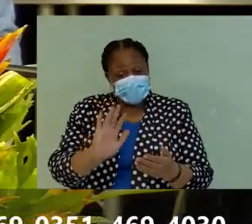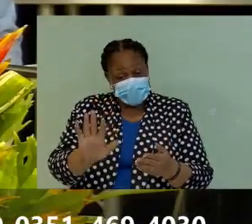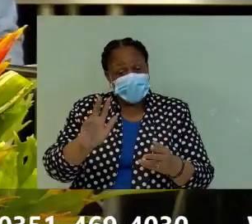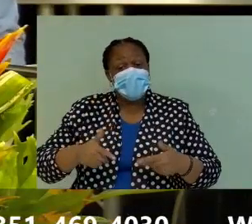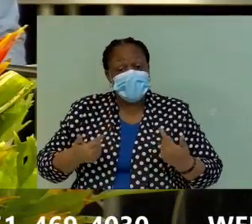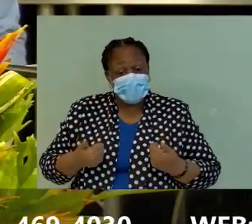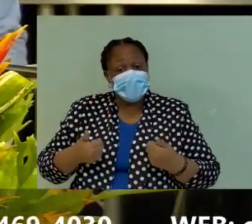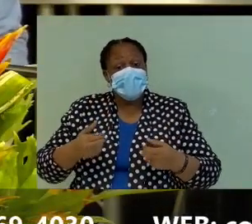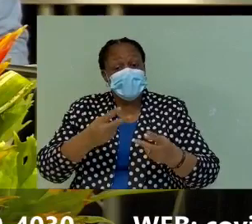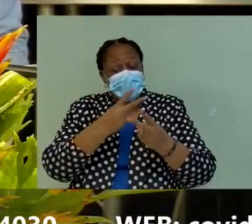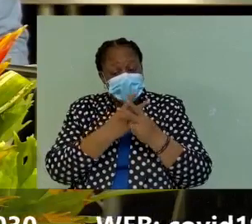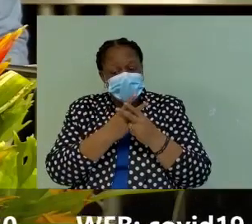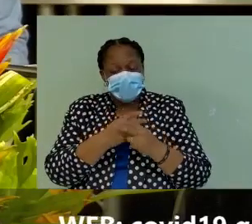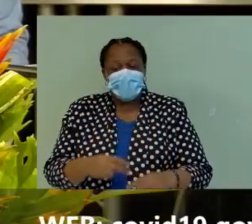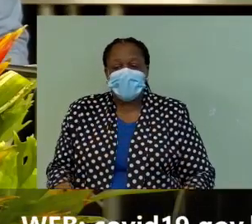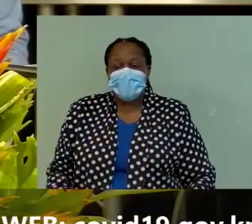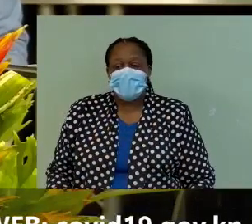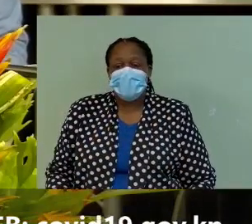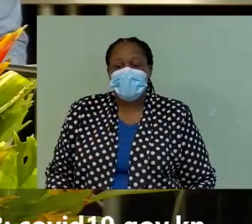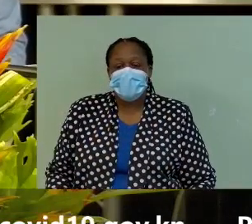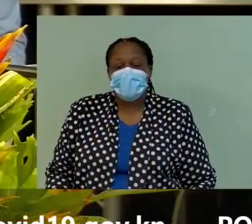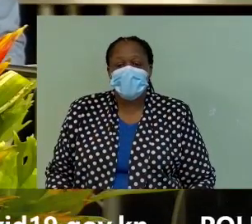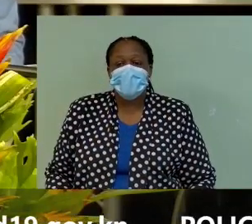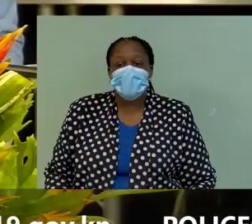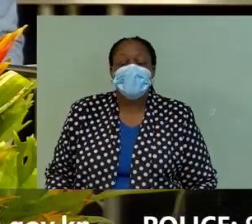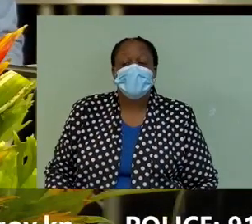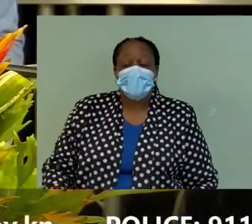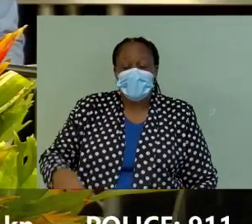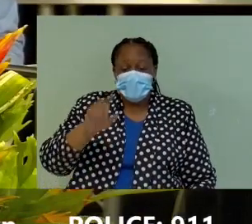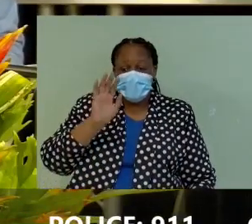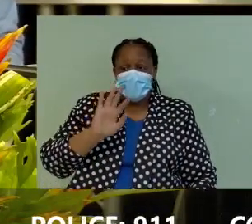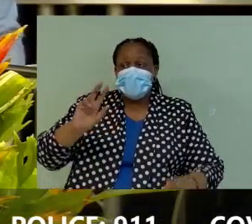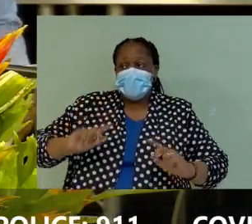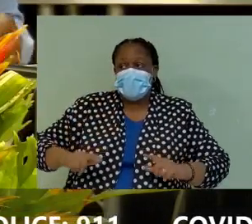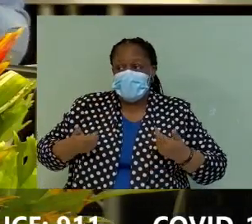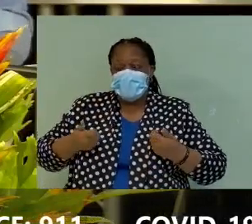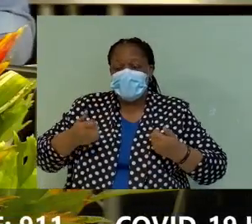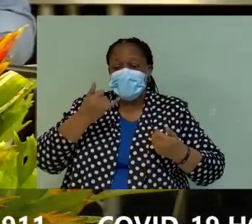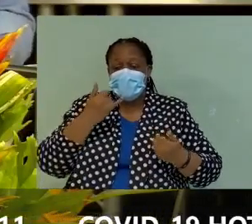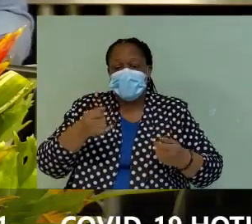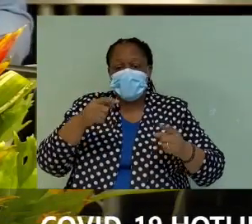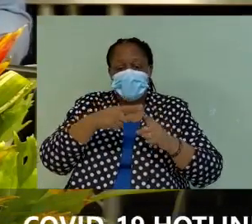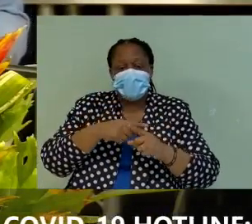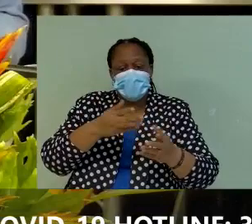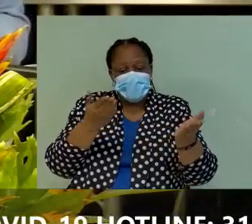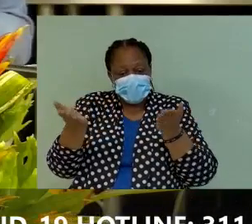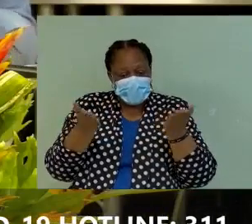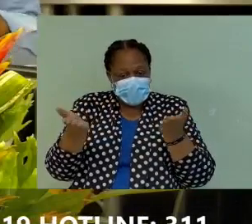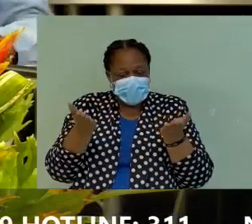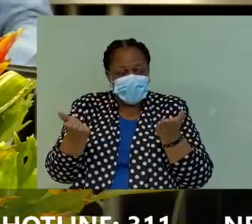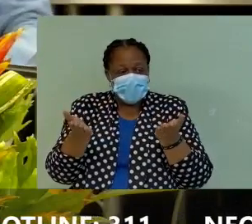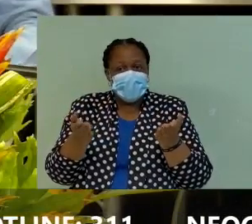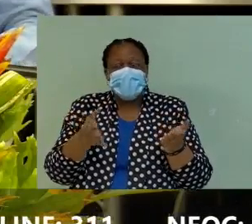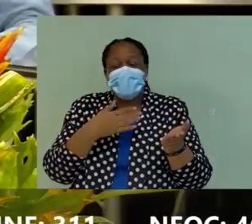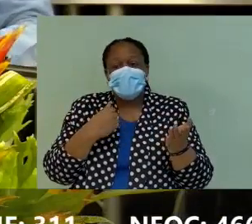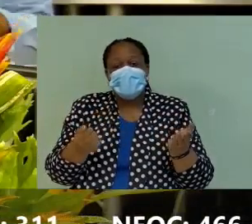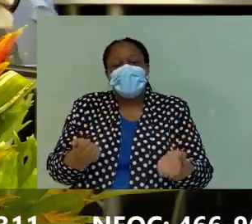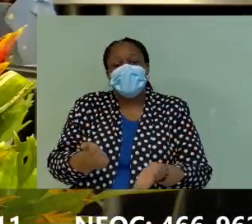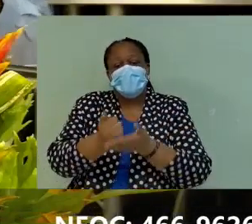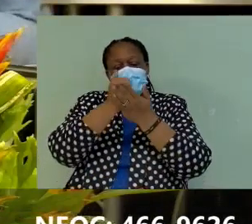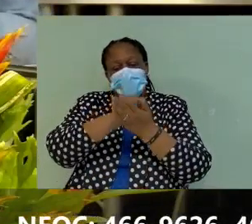"The purpose of human life is to serve and to show compassion and the will to help